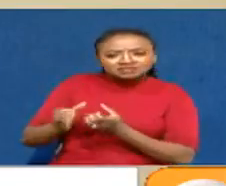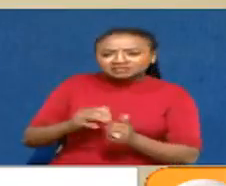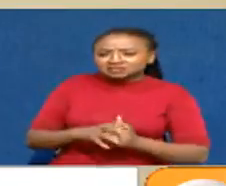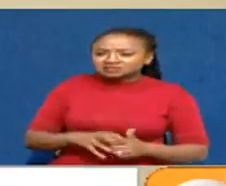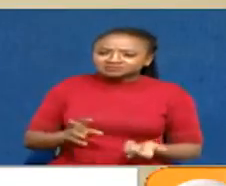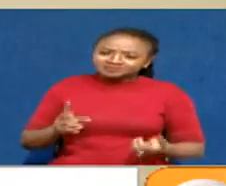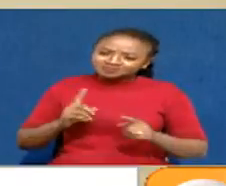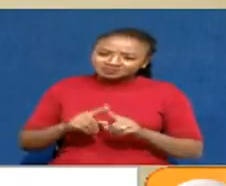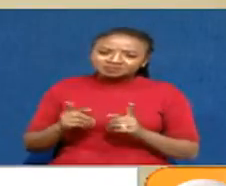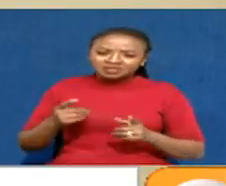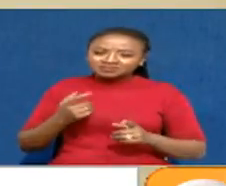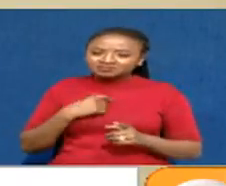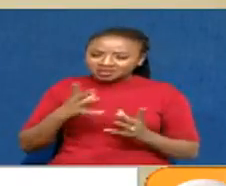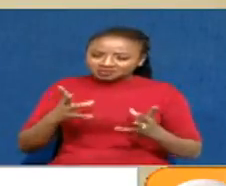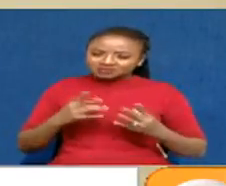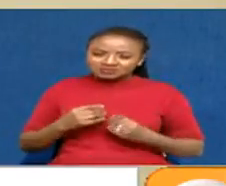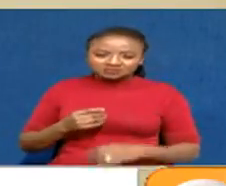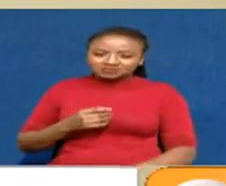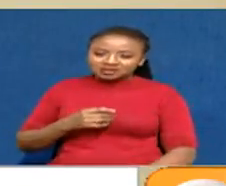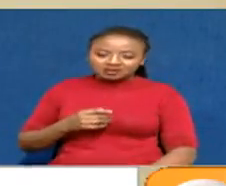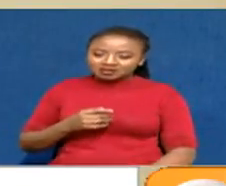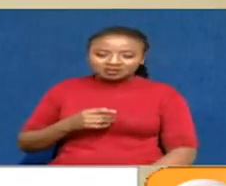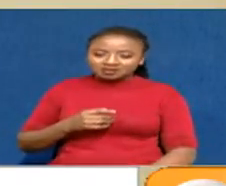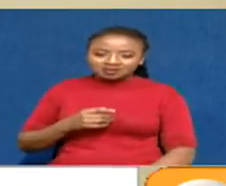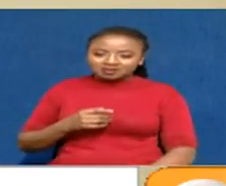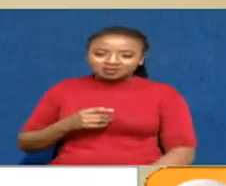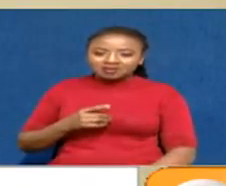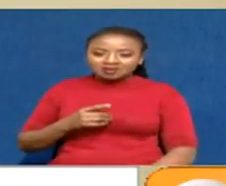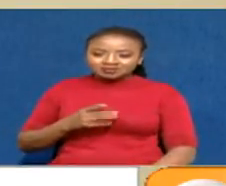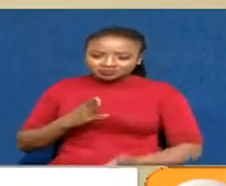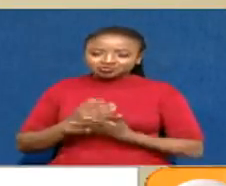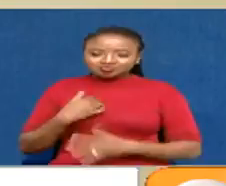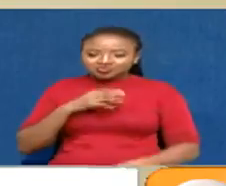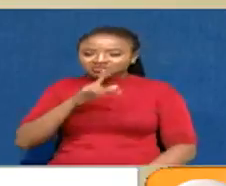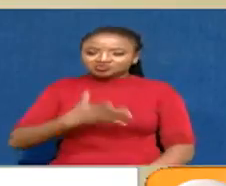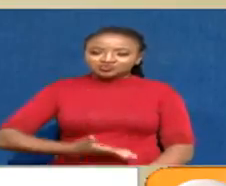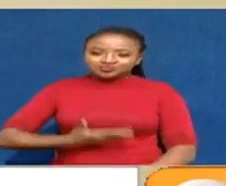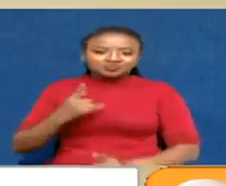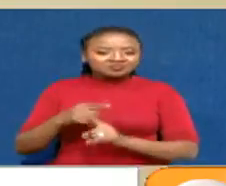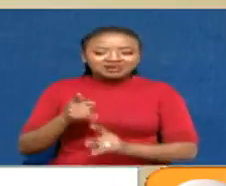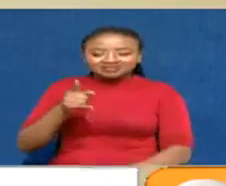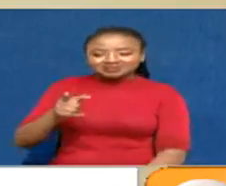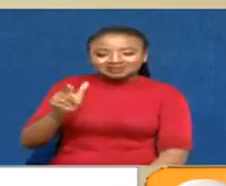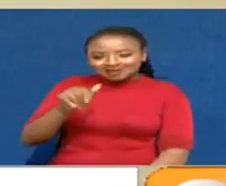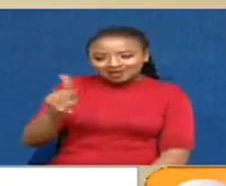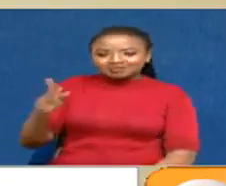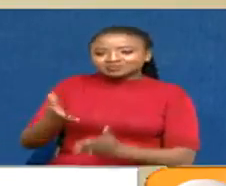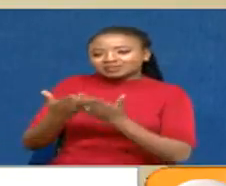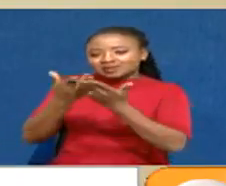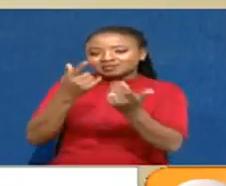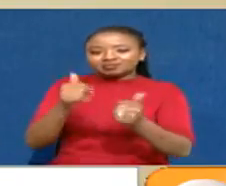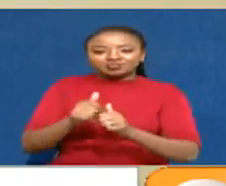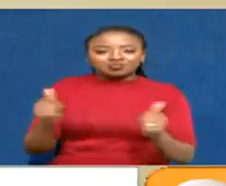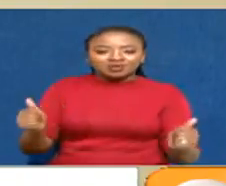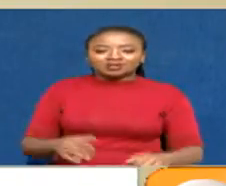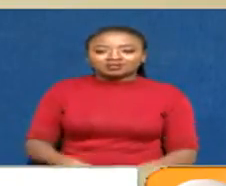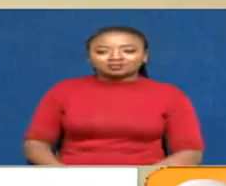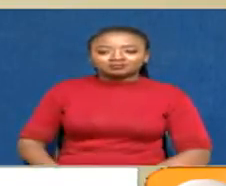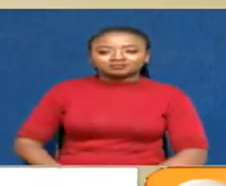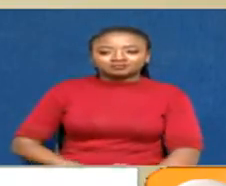disagree with the statement. I think that, yes, I agree, and I can see the anger that he has, and it's justified,